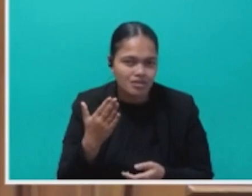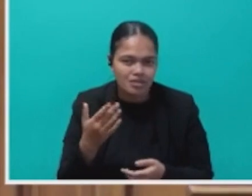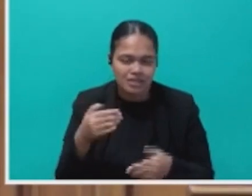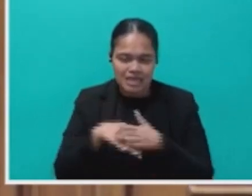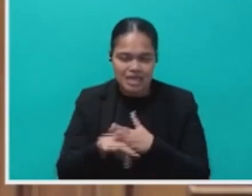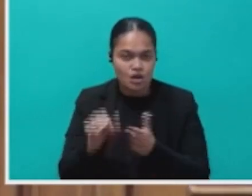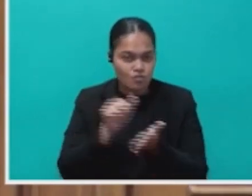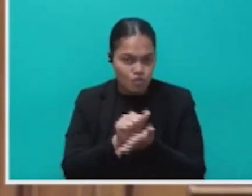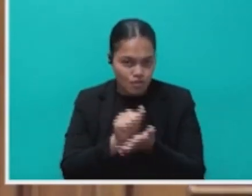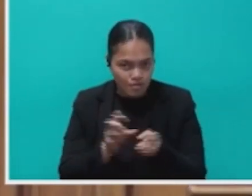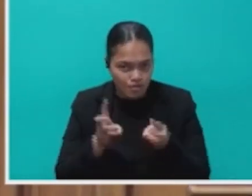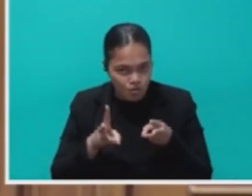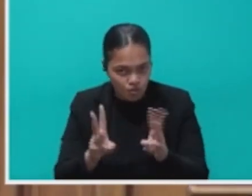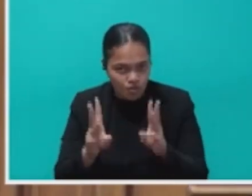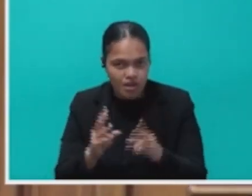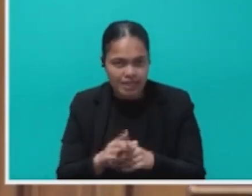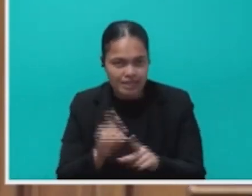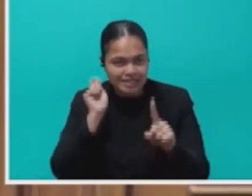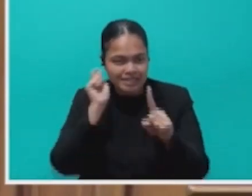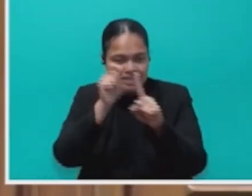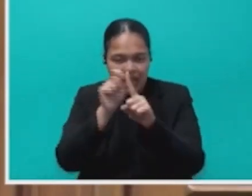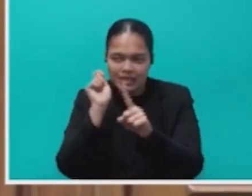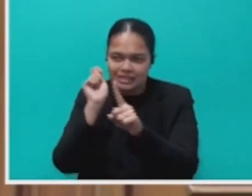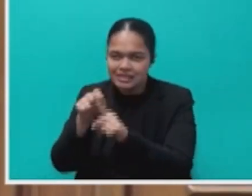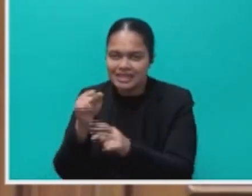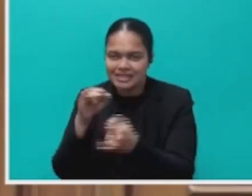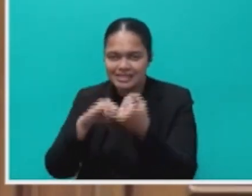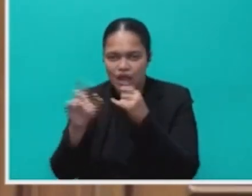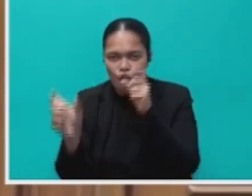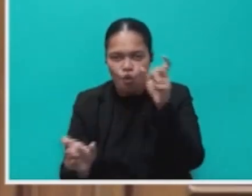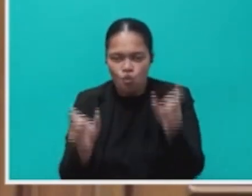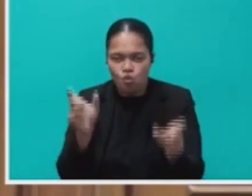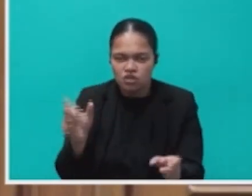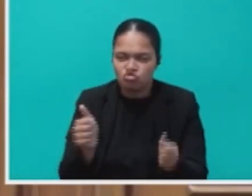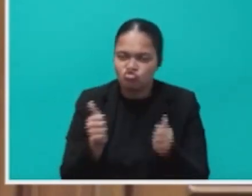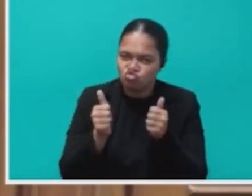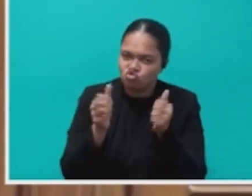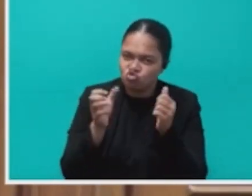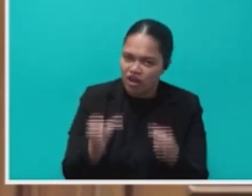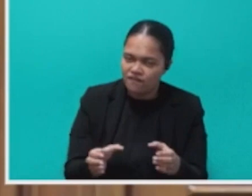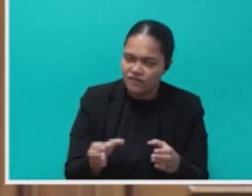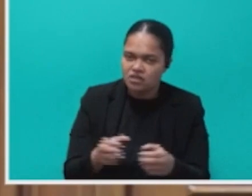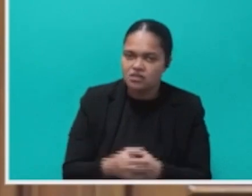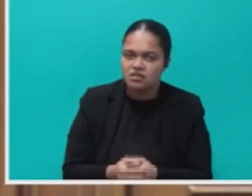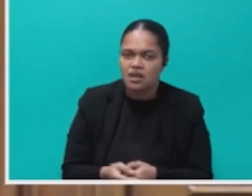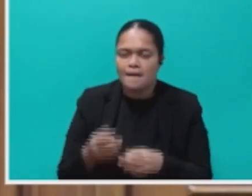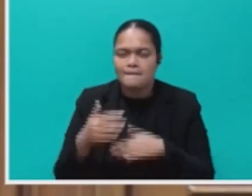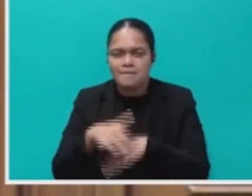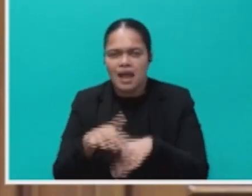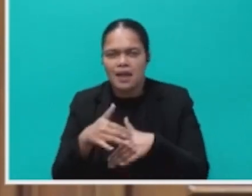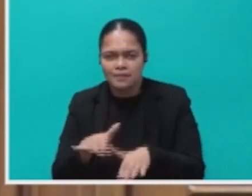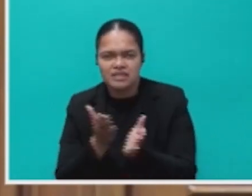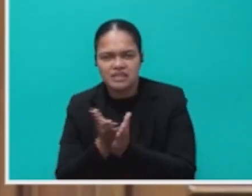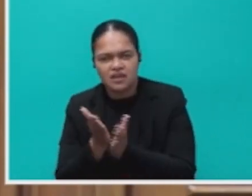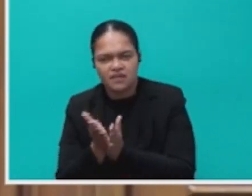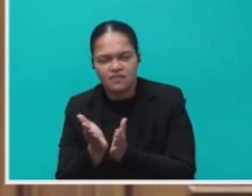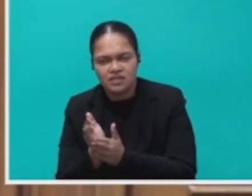manner, targeting key stakeholders, drivers, public service